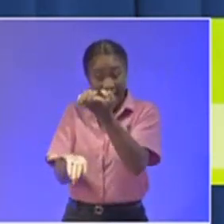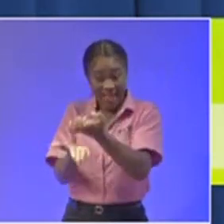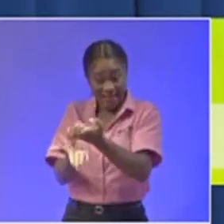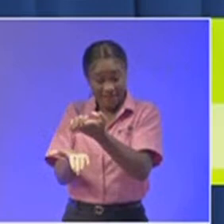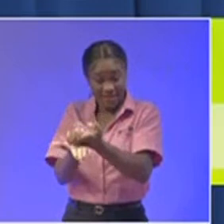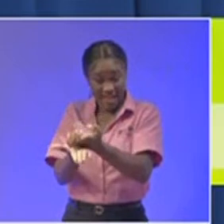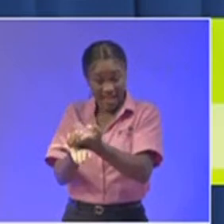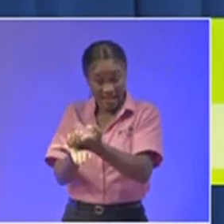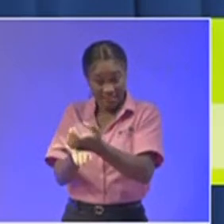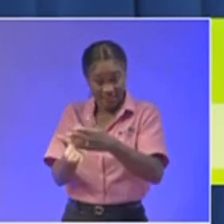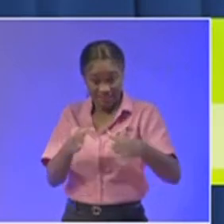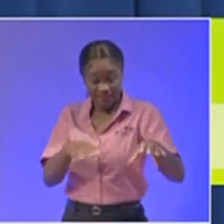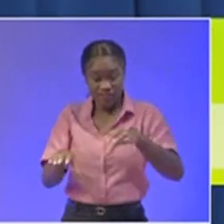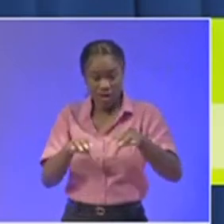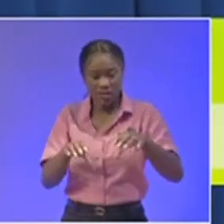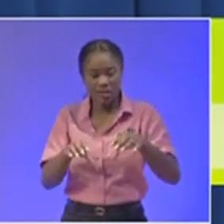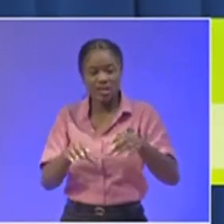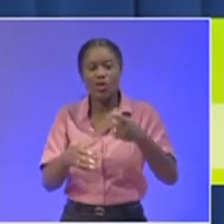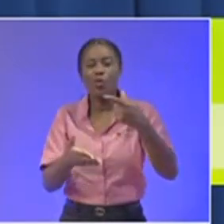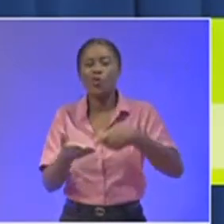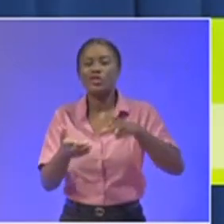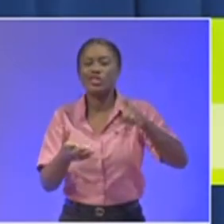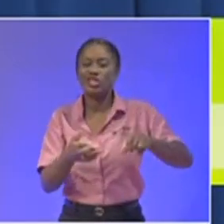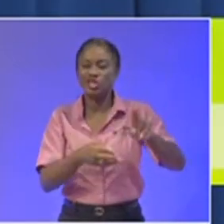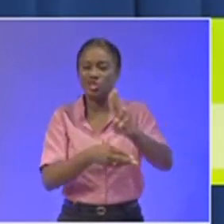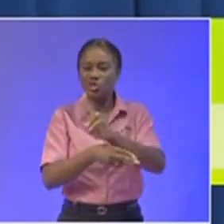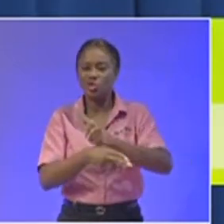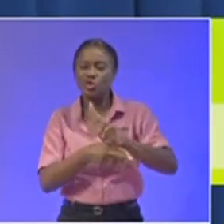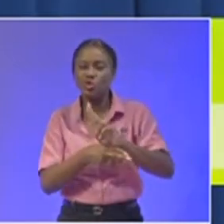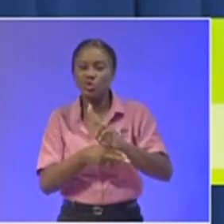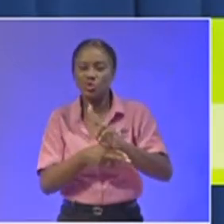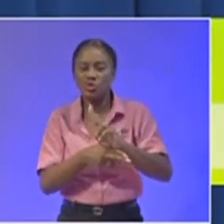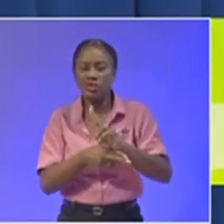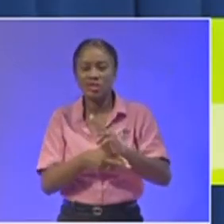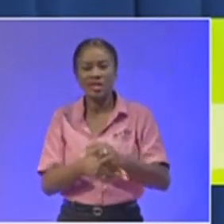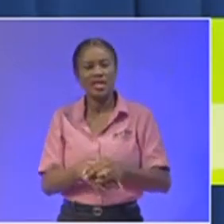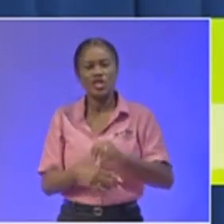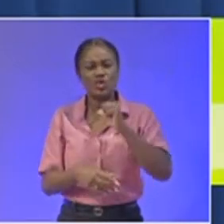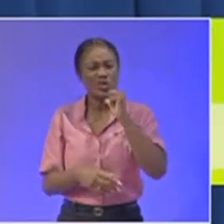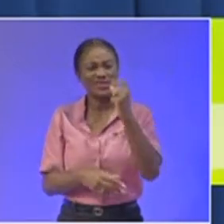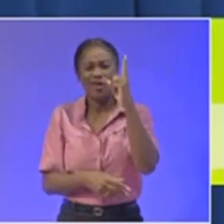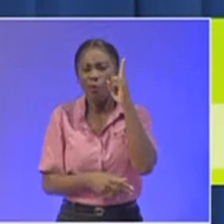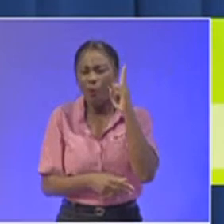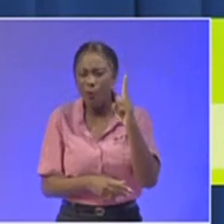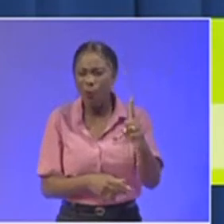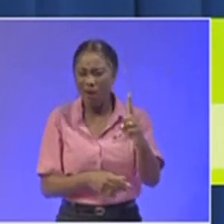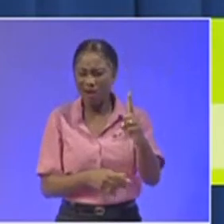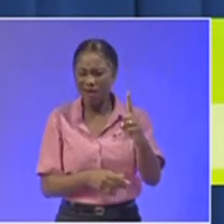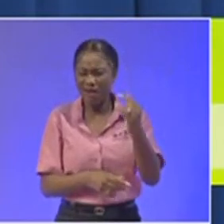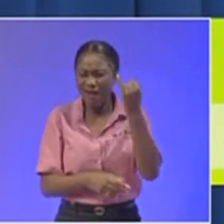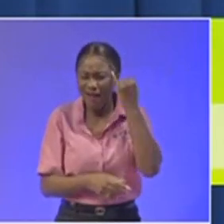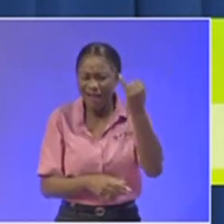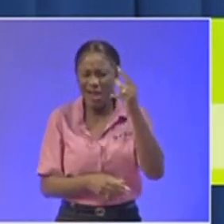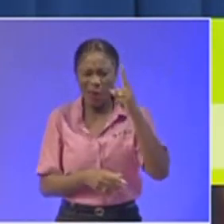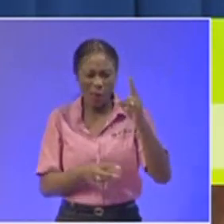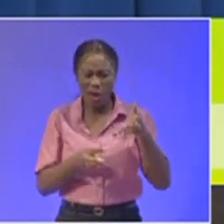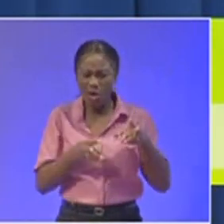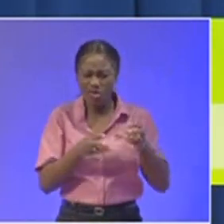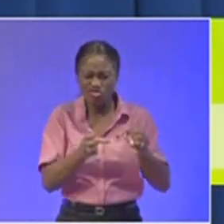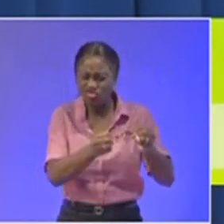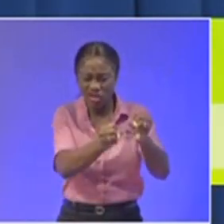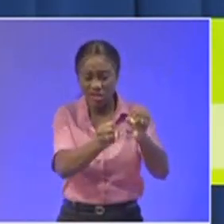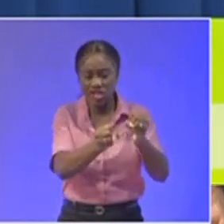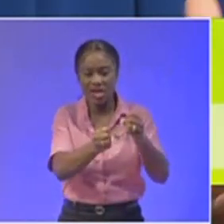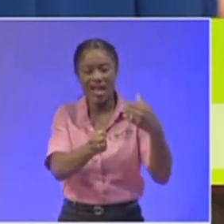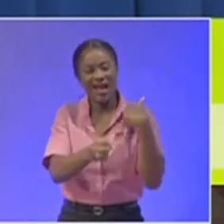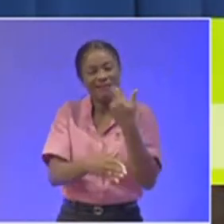you're using for your intervention. And evidence-based is not a static concept because we're continuing to do research. That's why we